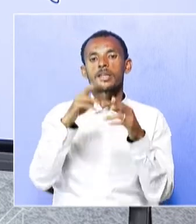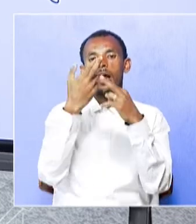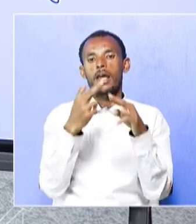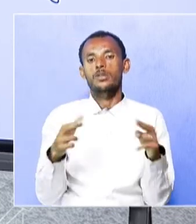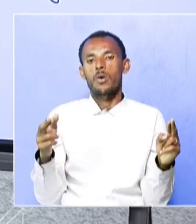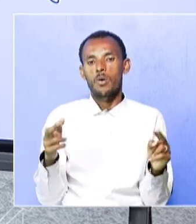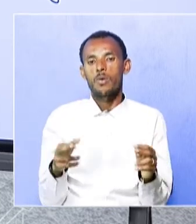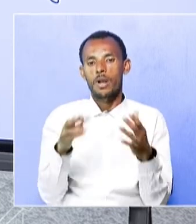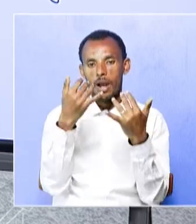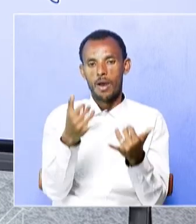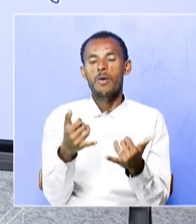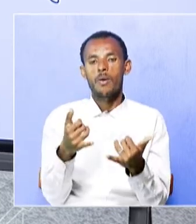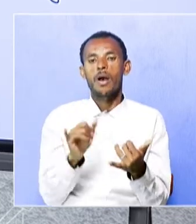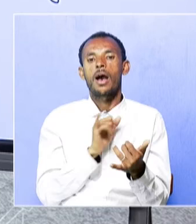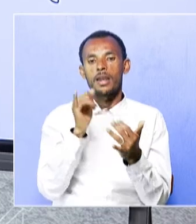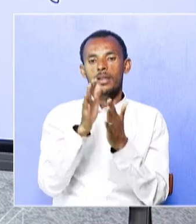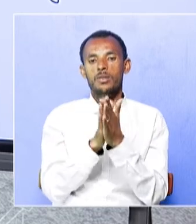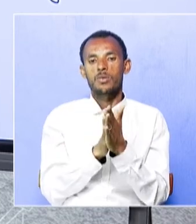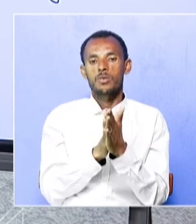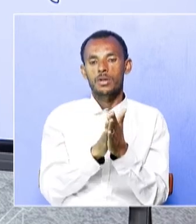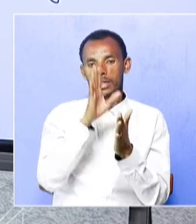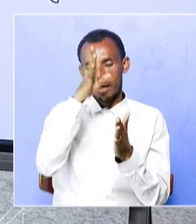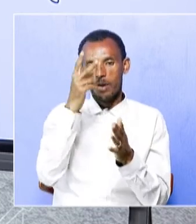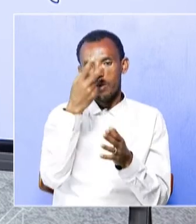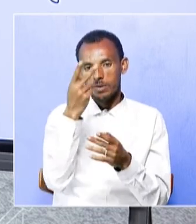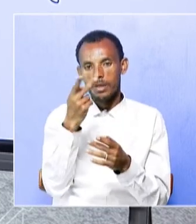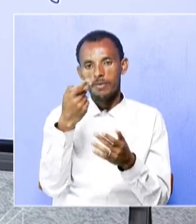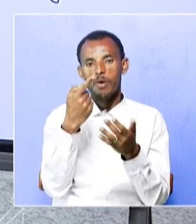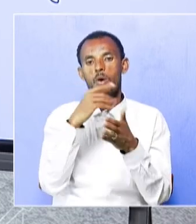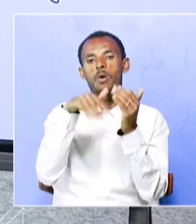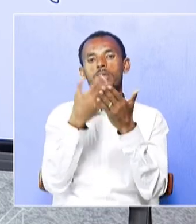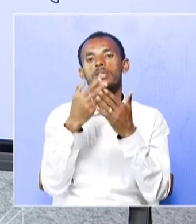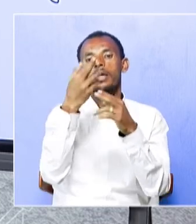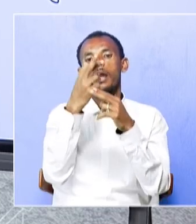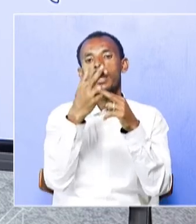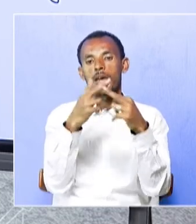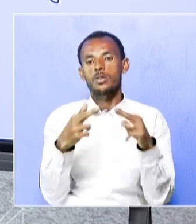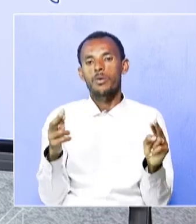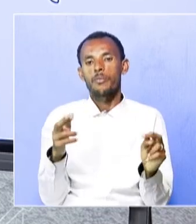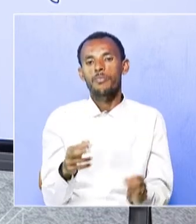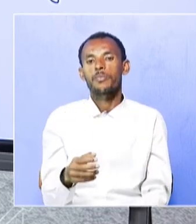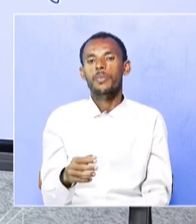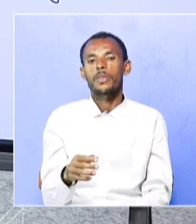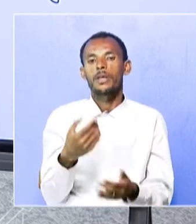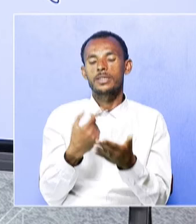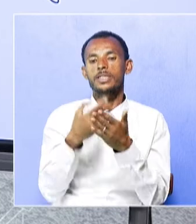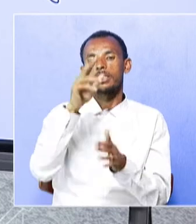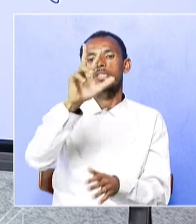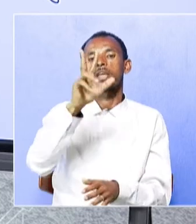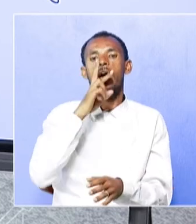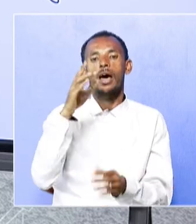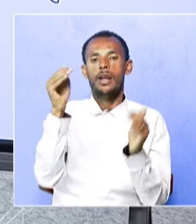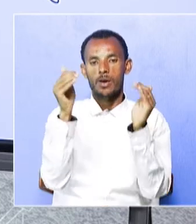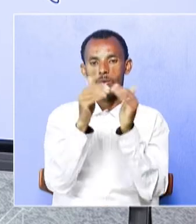ratios. Now, I need you to critically observe all these ratios. Okay, all these three are the